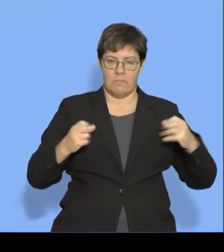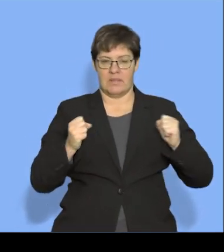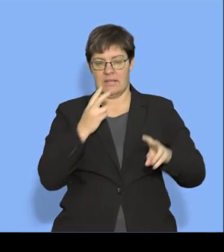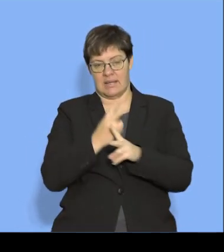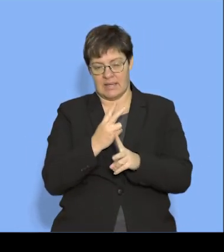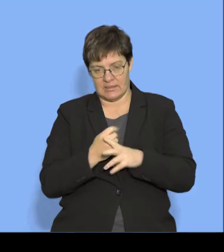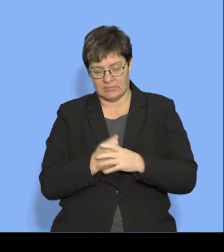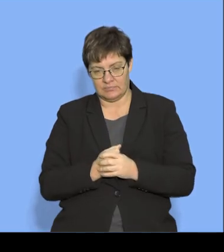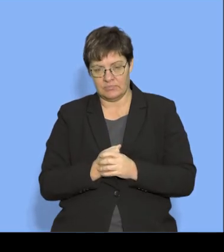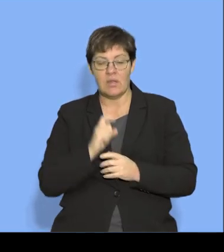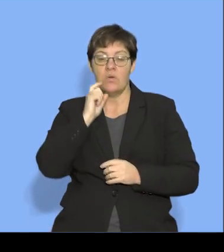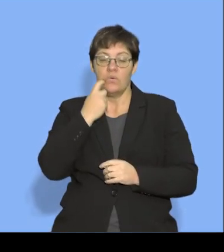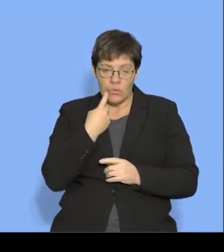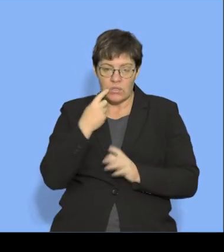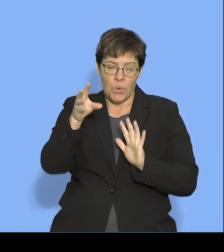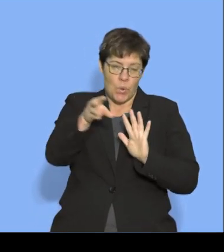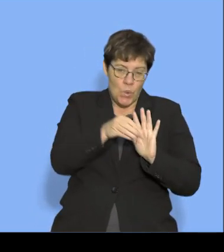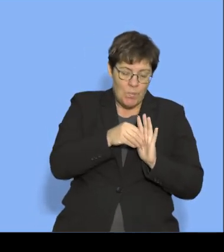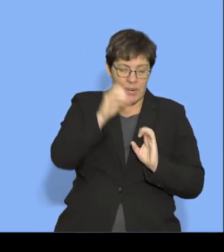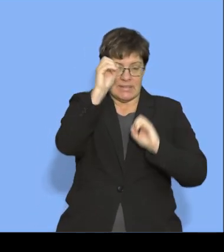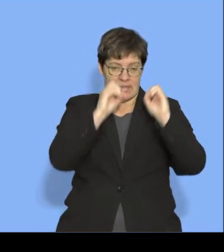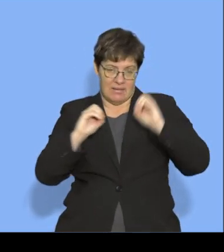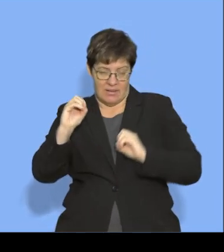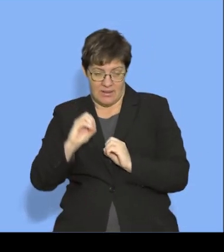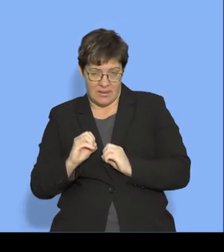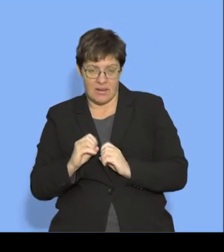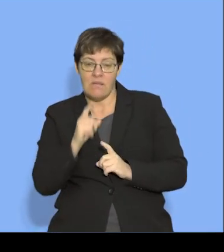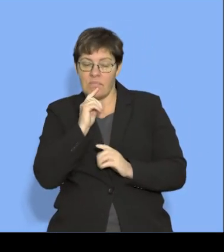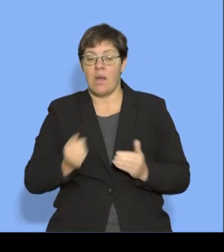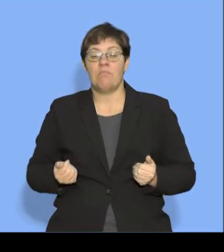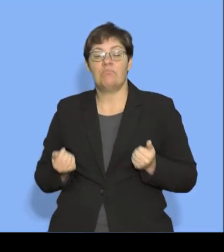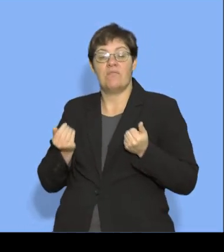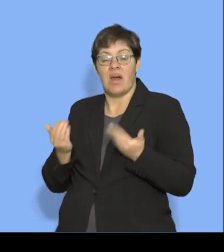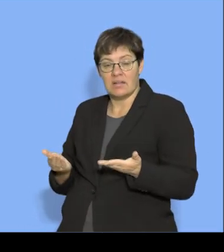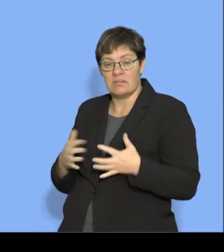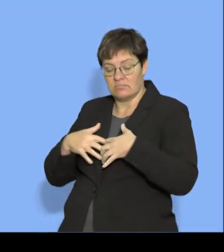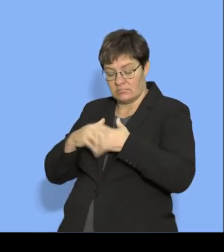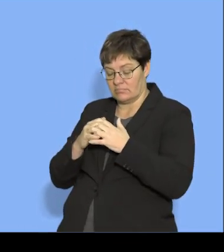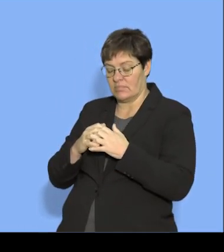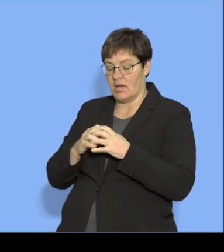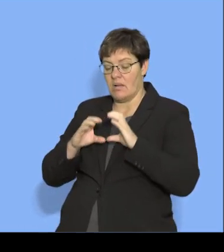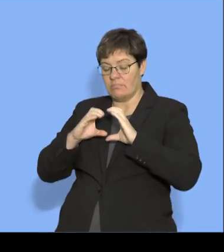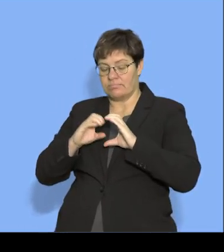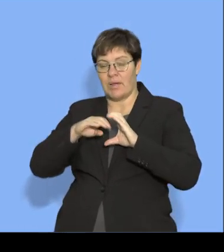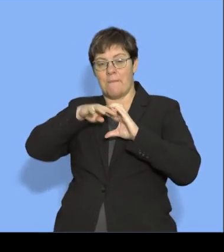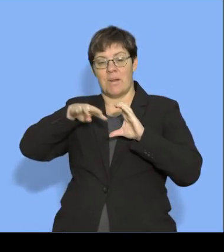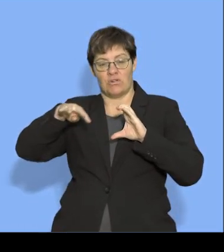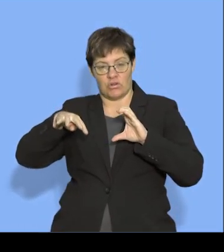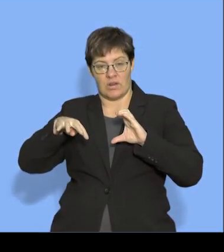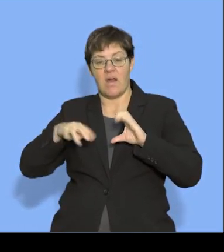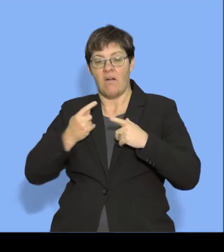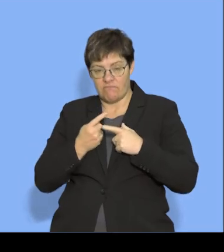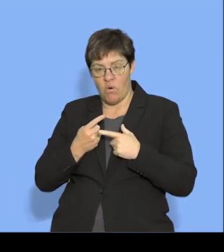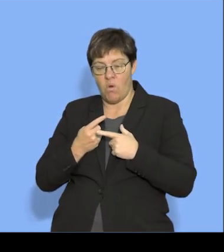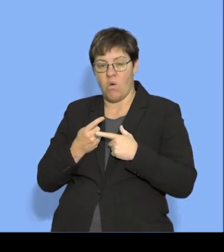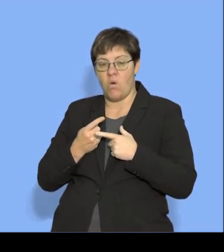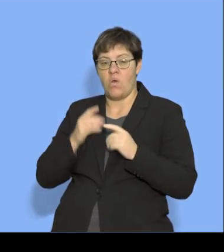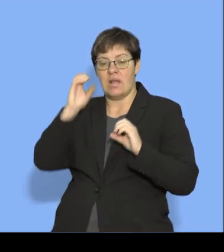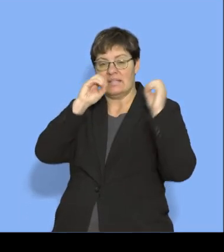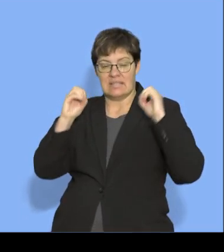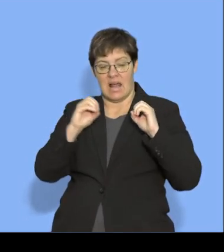the muscles. Glucose will then be absorbed by the cells, and they will provide the mitochondria with energy for